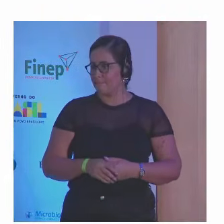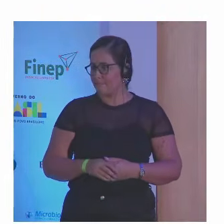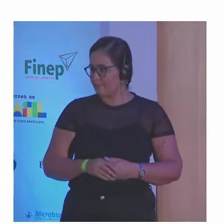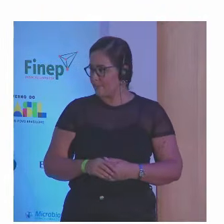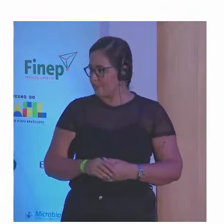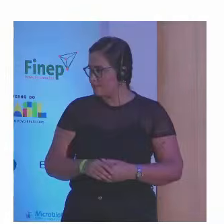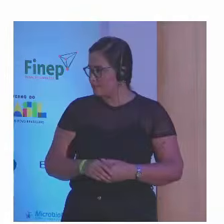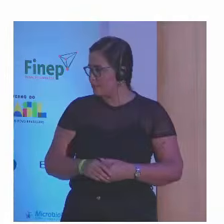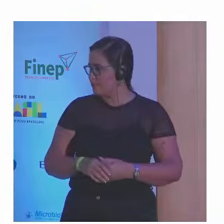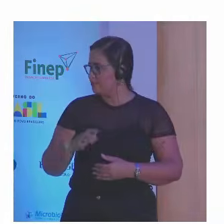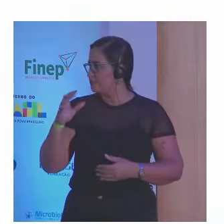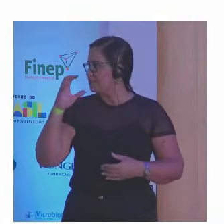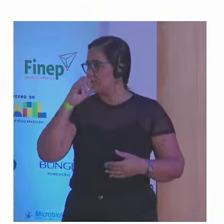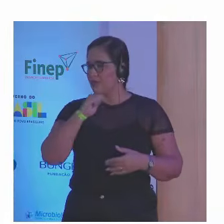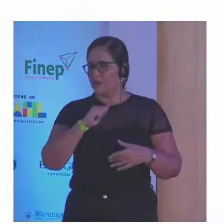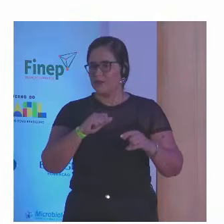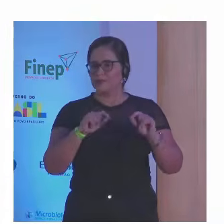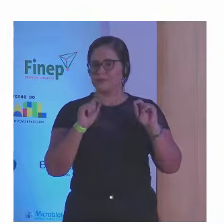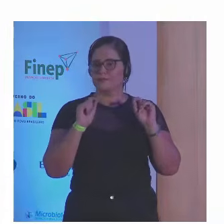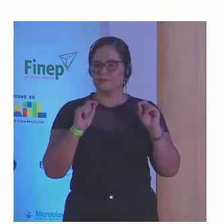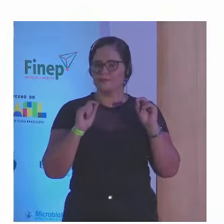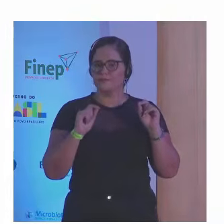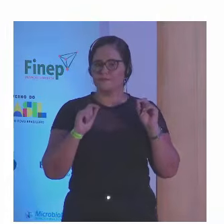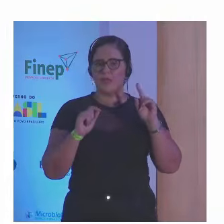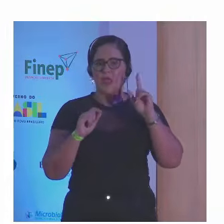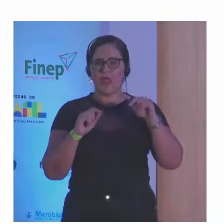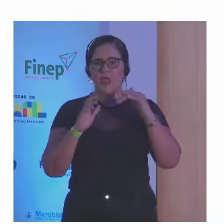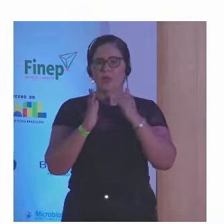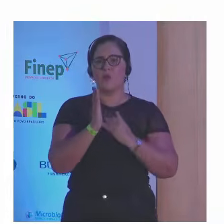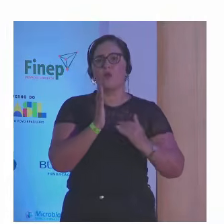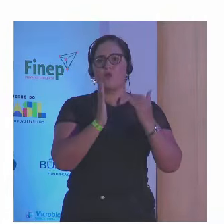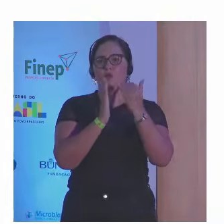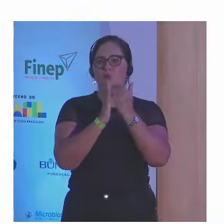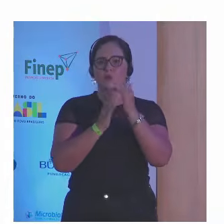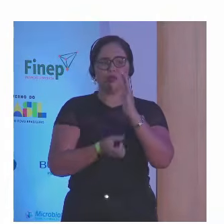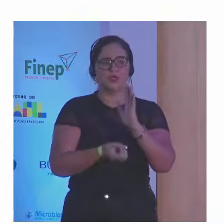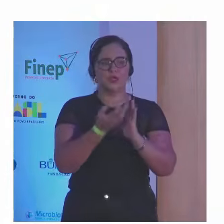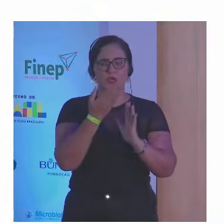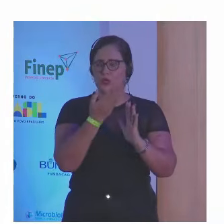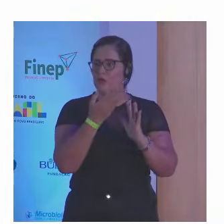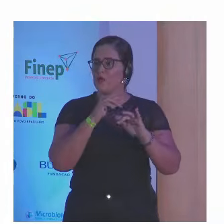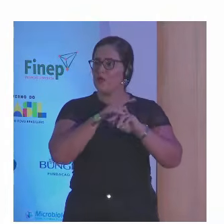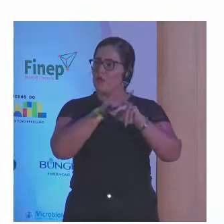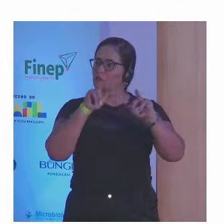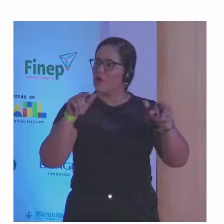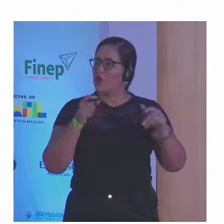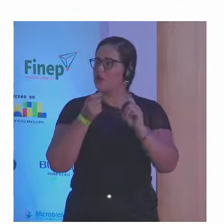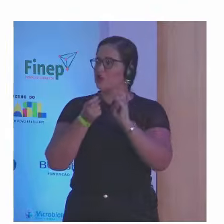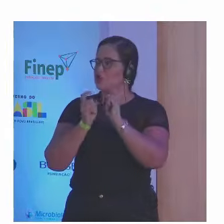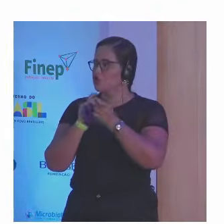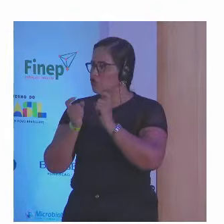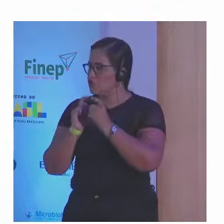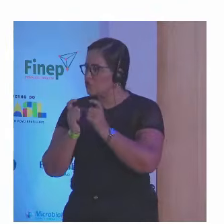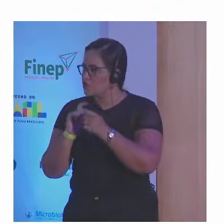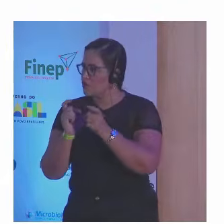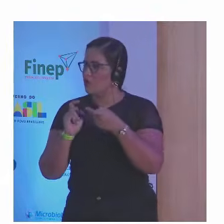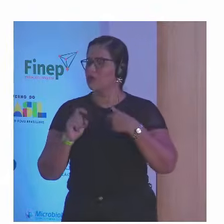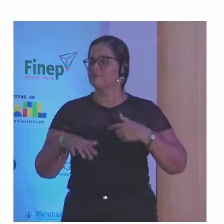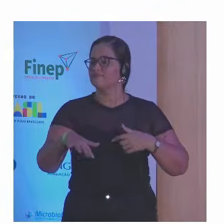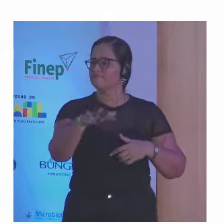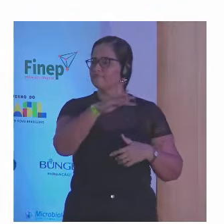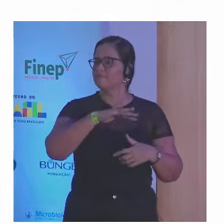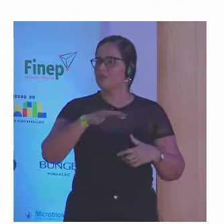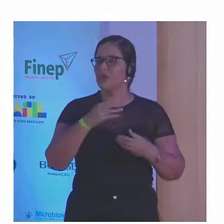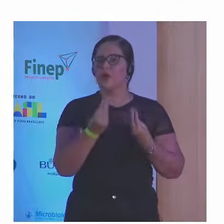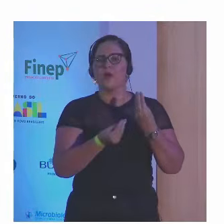is so huge that it has created full of discussions, excitement in the community. How can we manage this part?